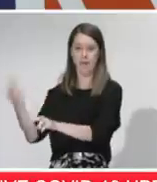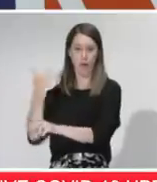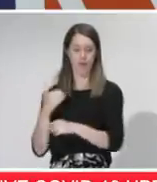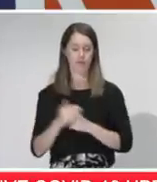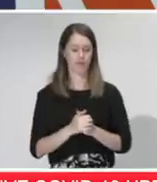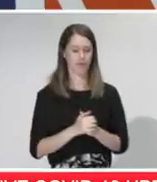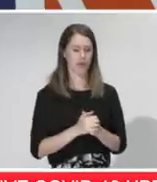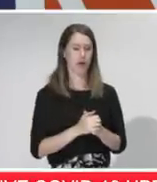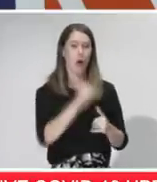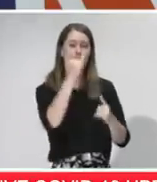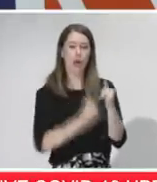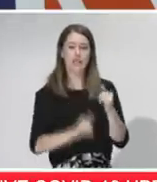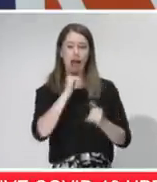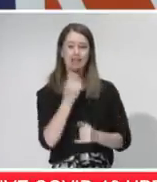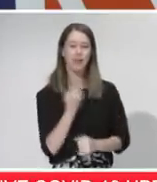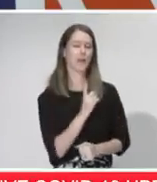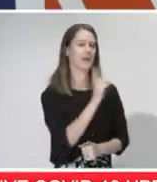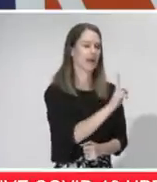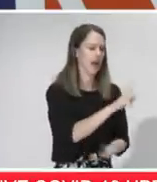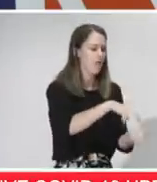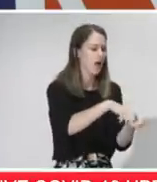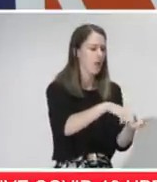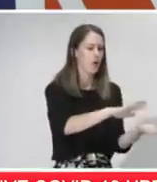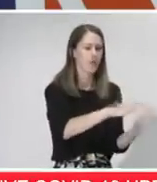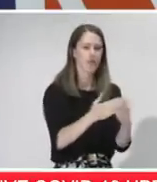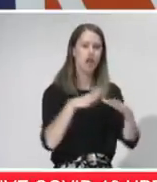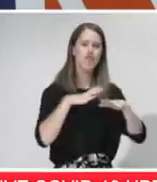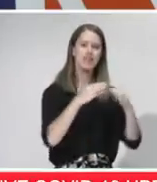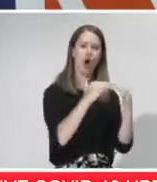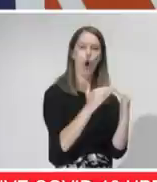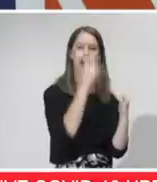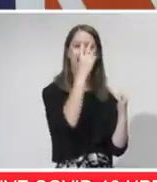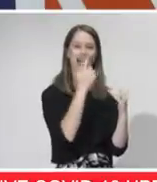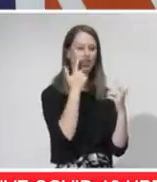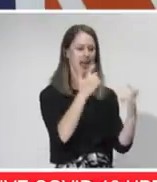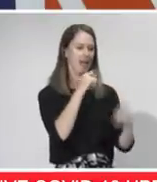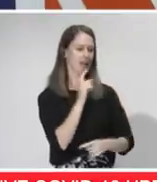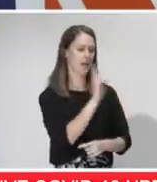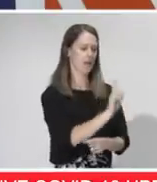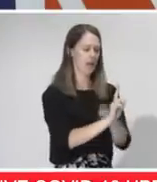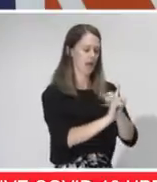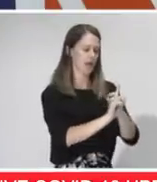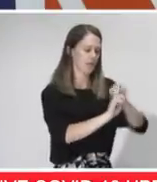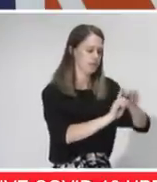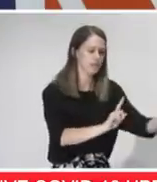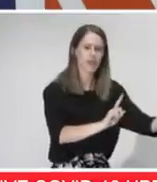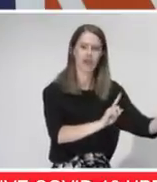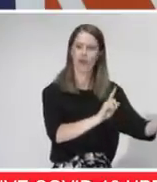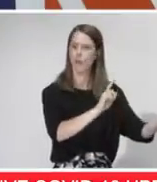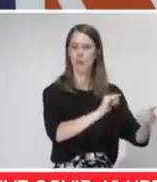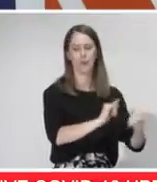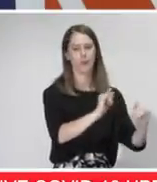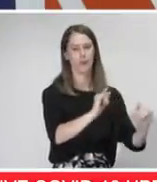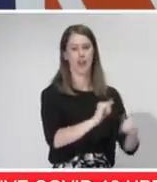even more deadly is if the virus reaches people in vulnerable communities like rest homes and aged care facilities, where 3 of our 5 deaths